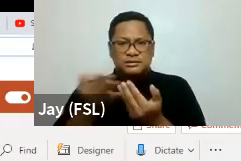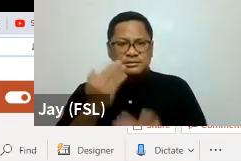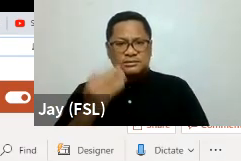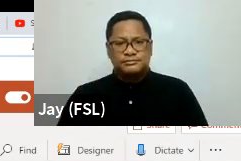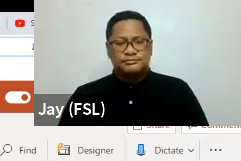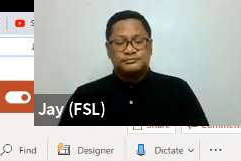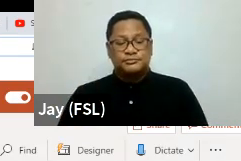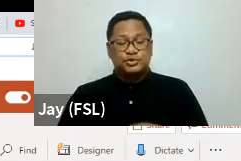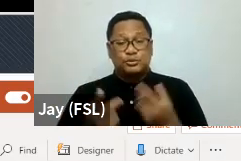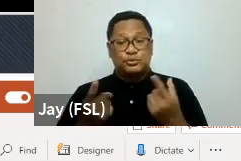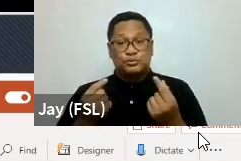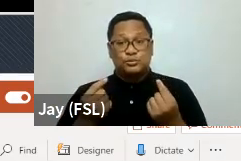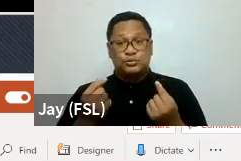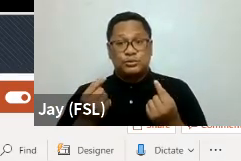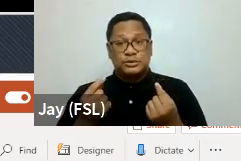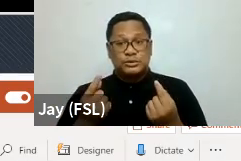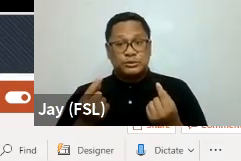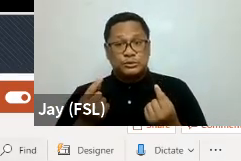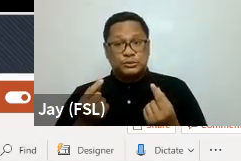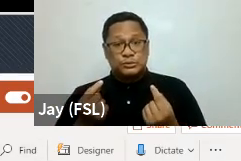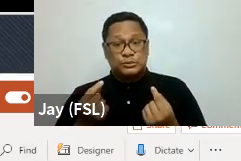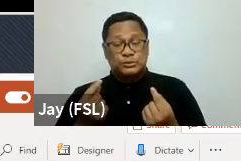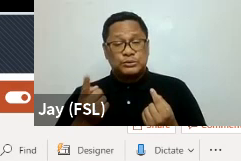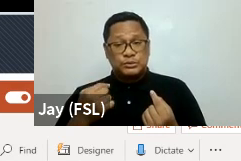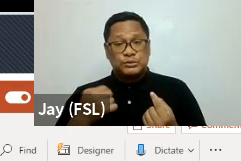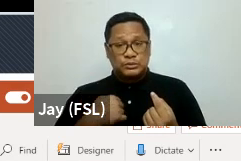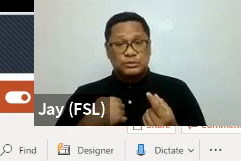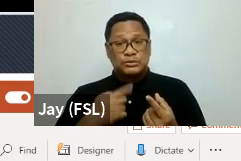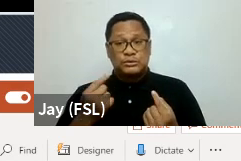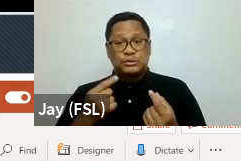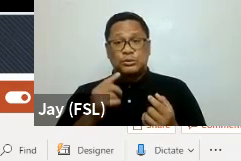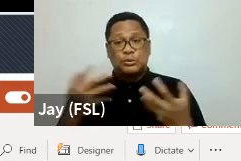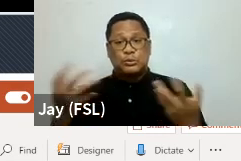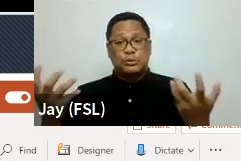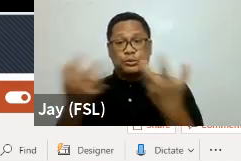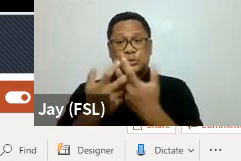do? What do I do? I combine it